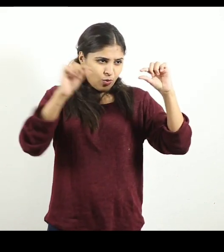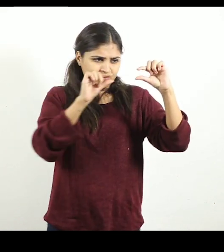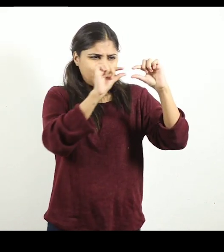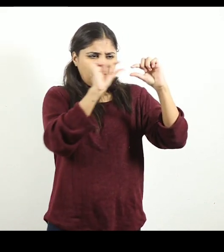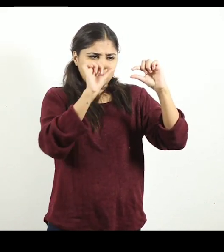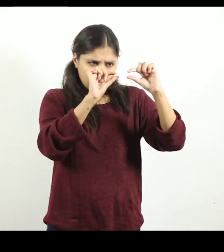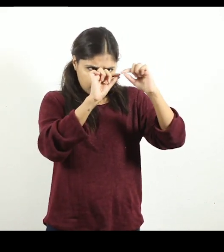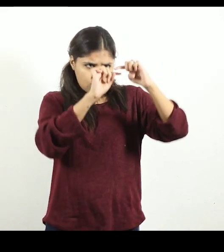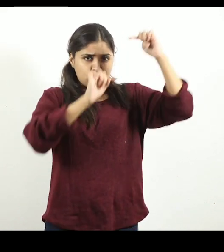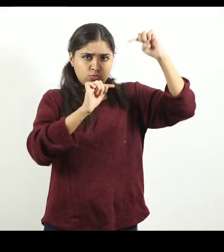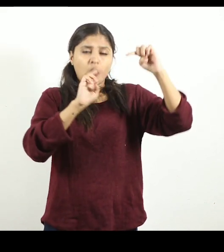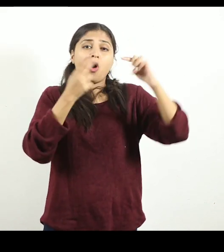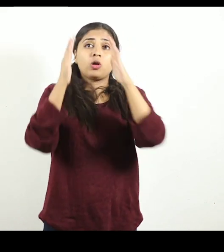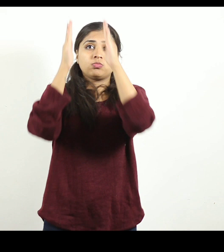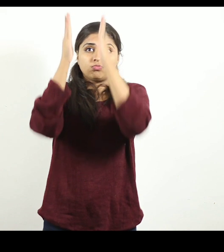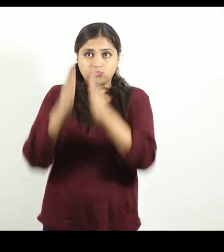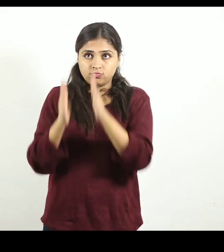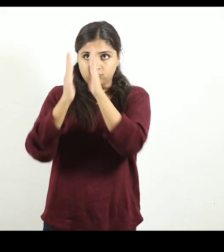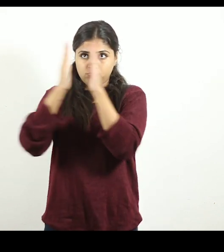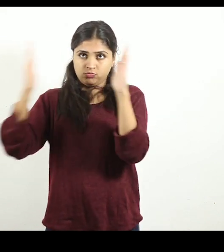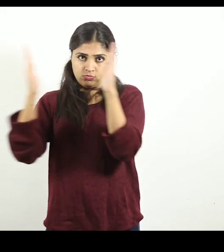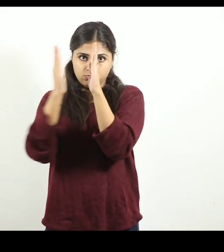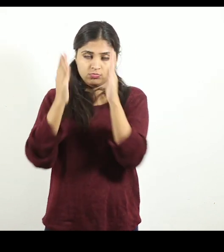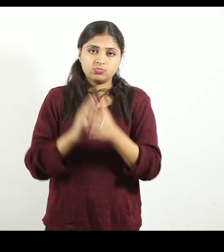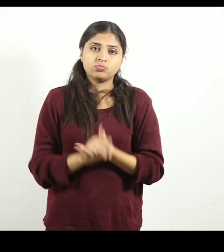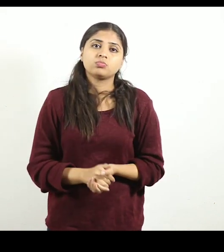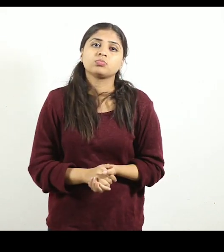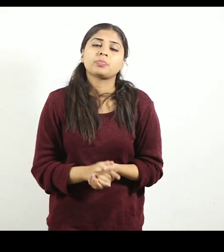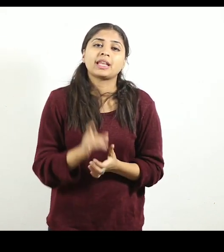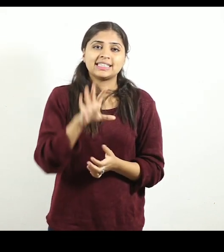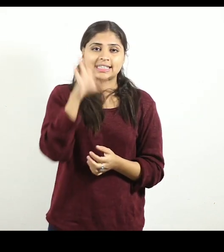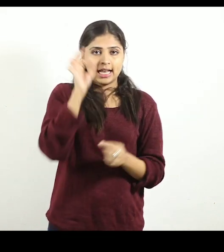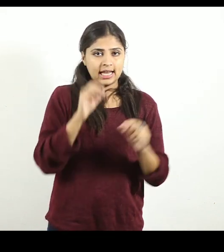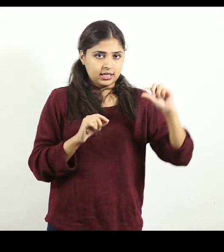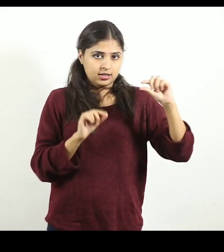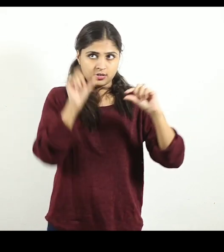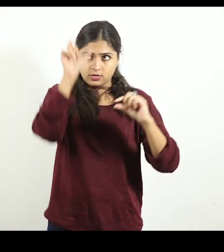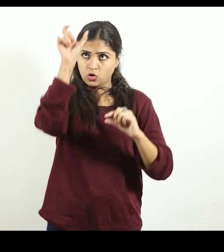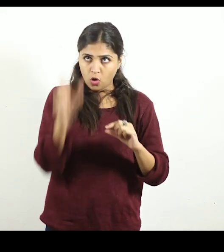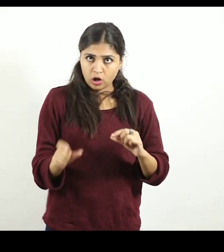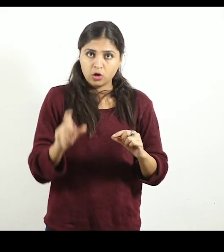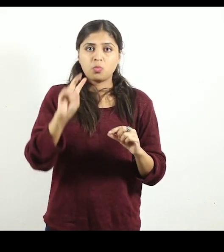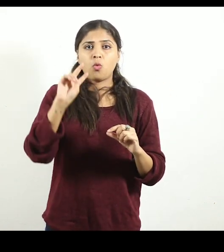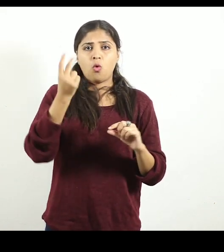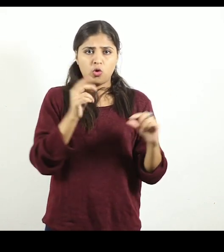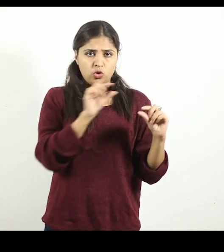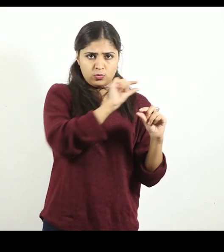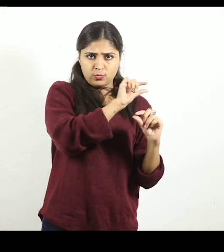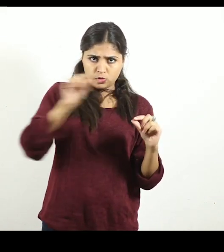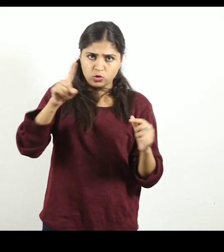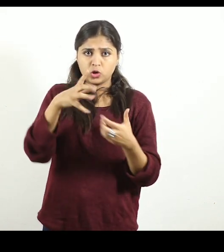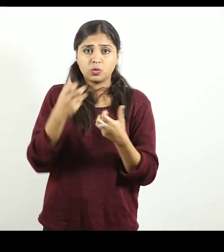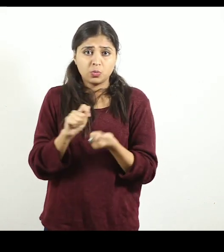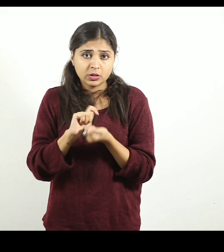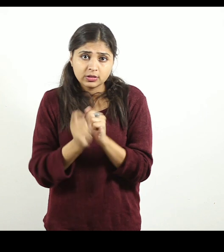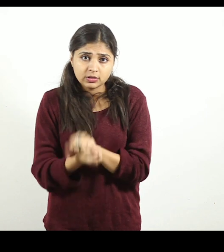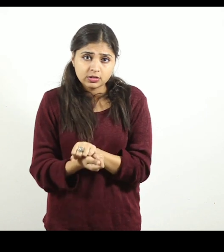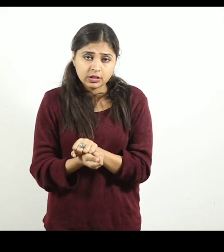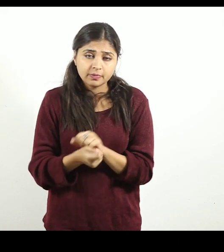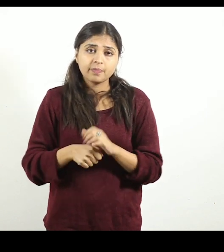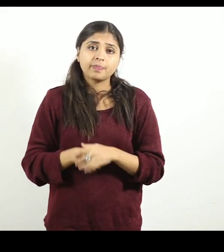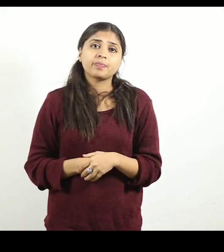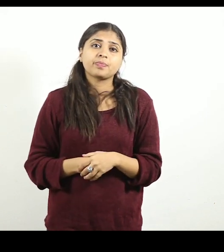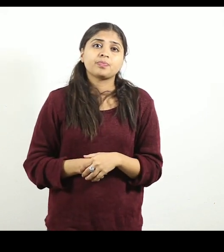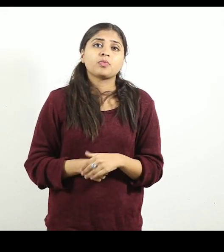width height. Number 1. Select the columns or rows that you want to change. Number 2. On the Home tab in the cell groups,